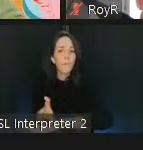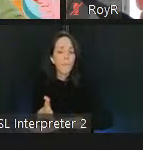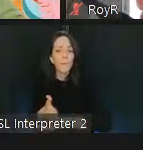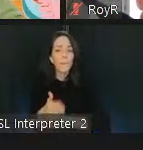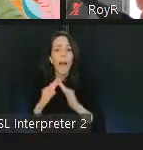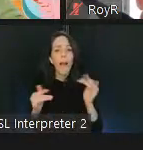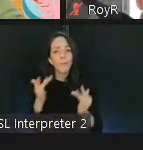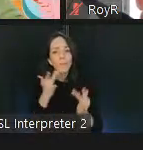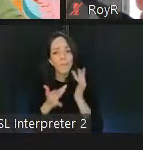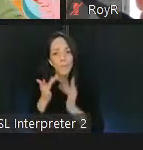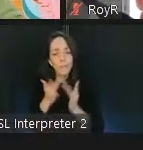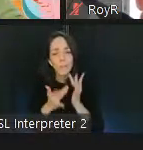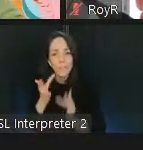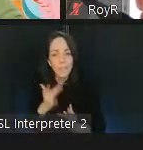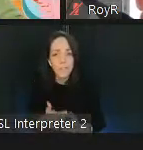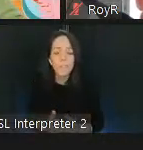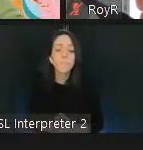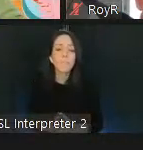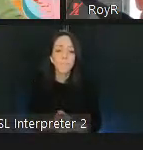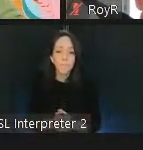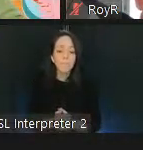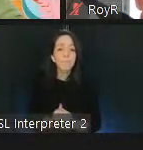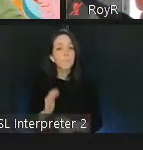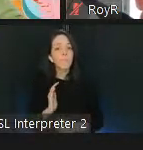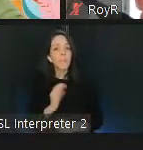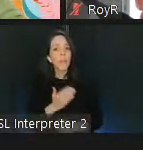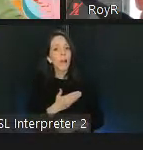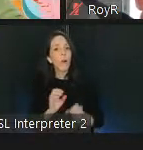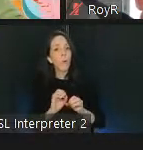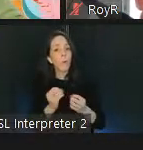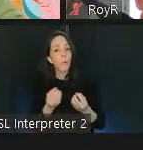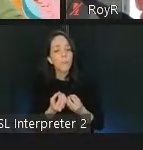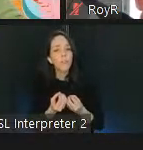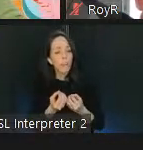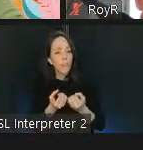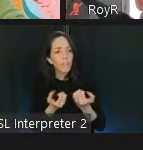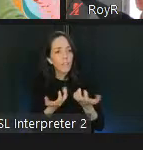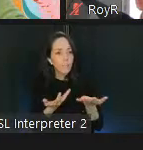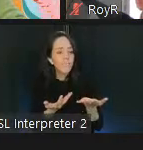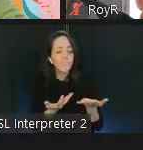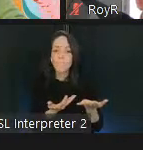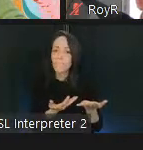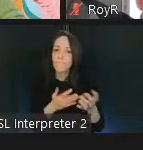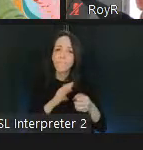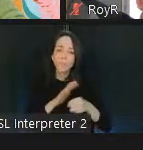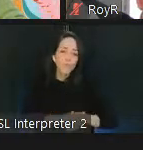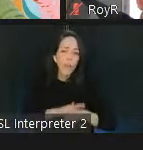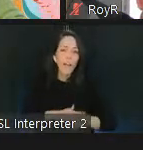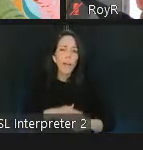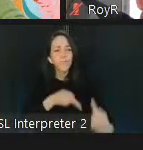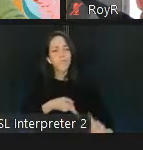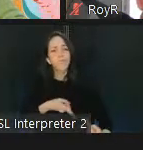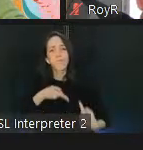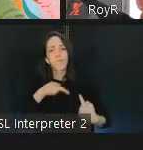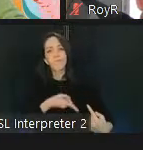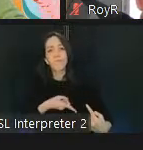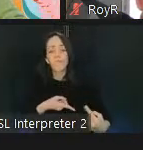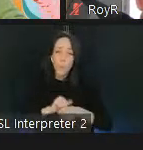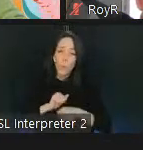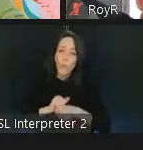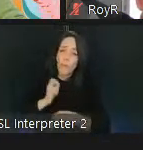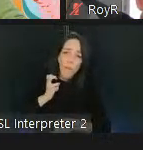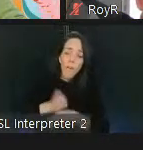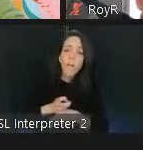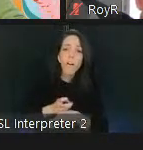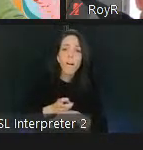crisis. Our organization has also been under strain as we've worked tirelessly together with